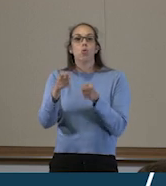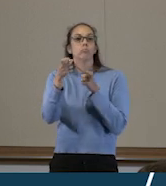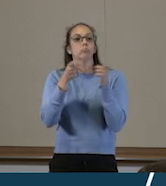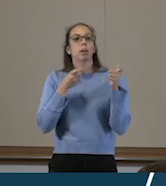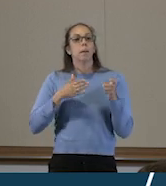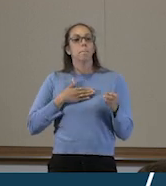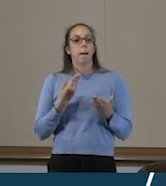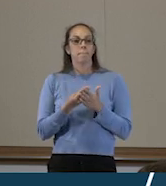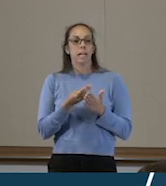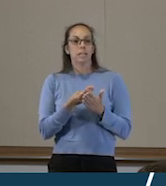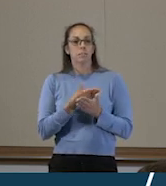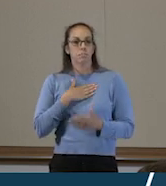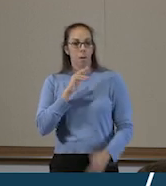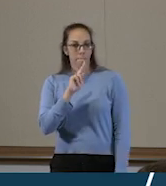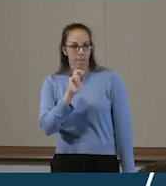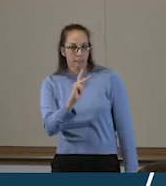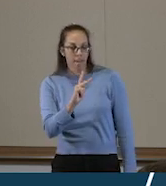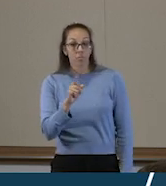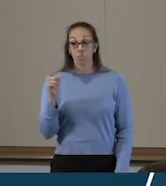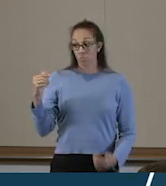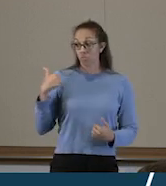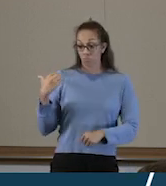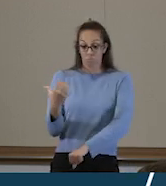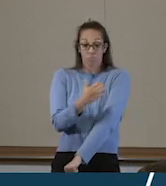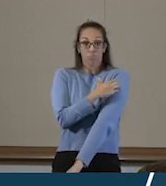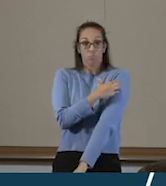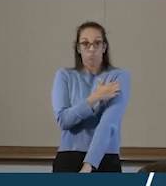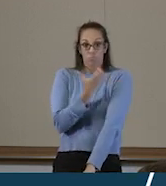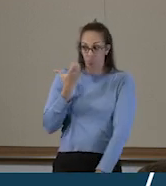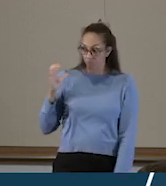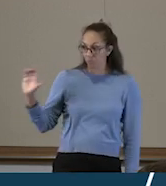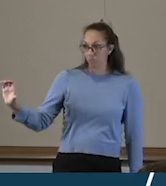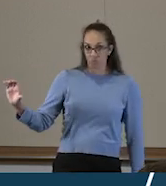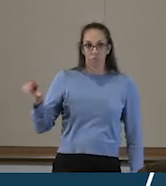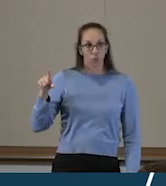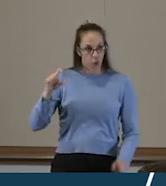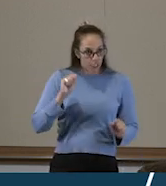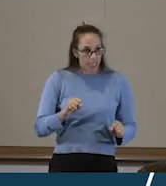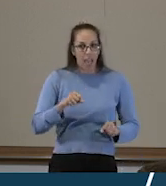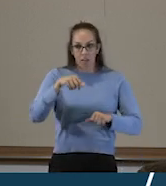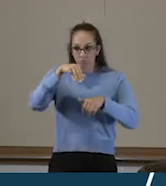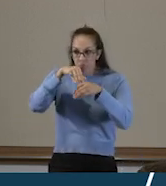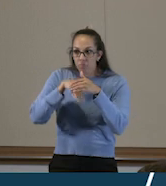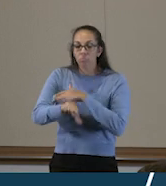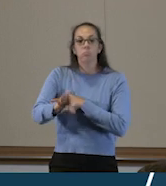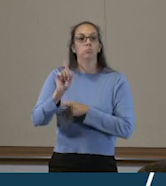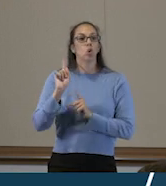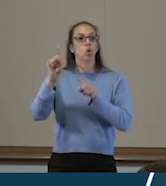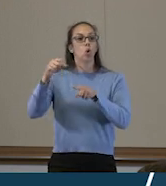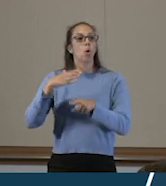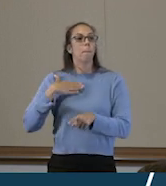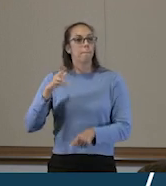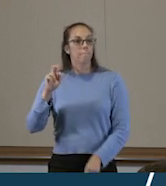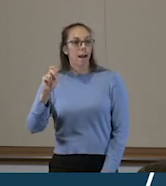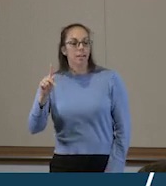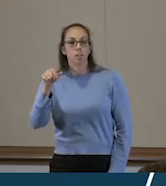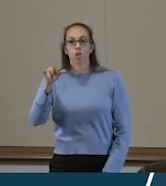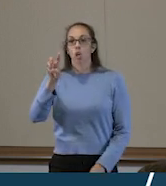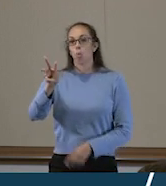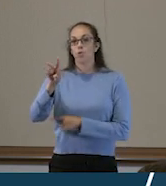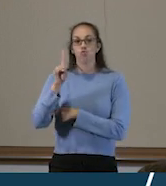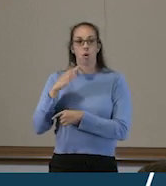account, right? She has the authority, once I draw up this power of attorney, to go to the bank and withdraw $25 from my account.